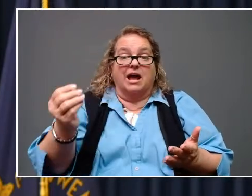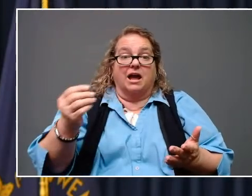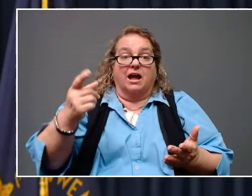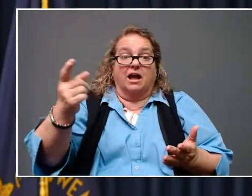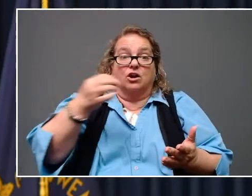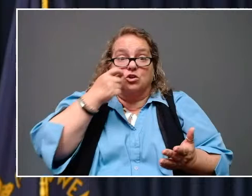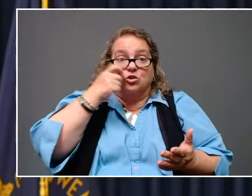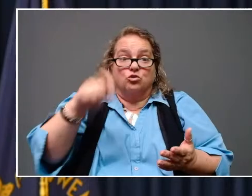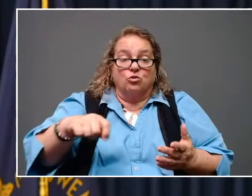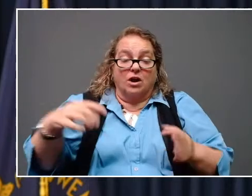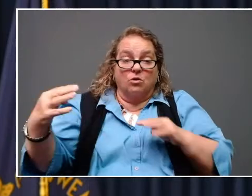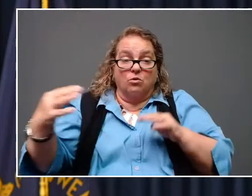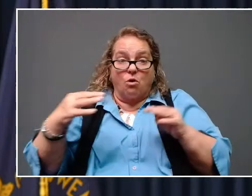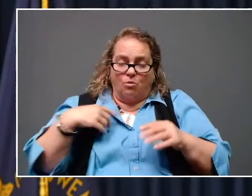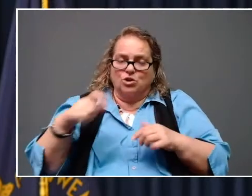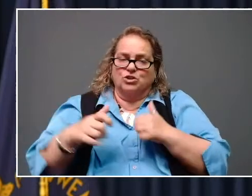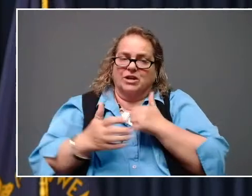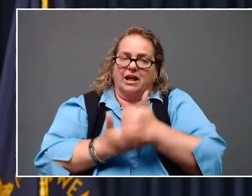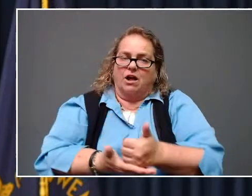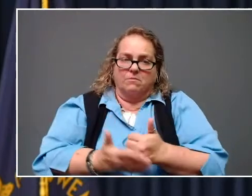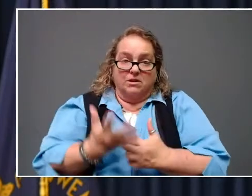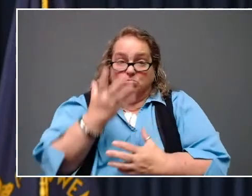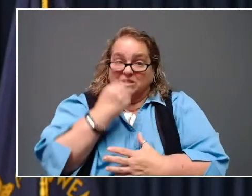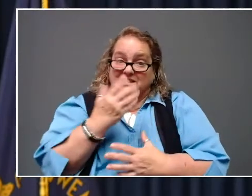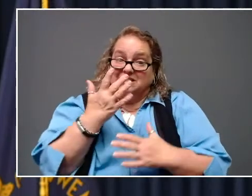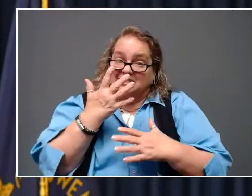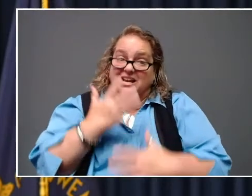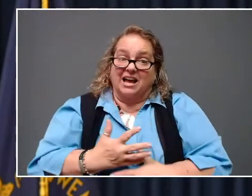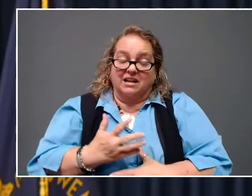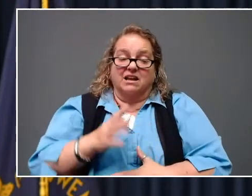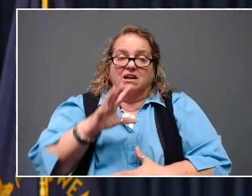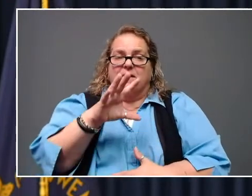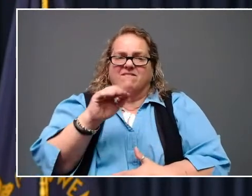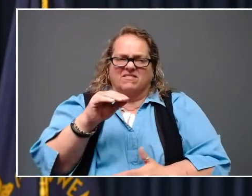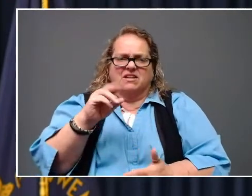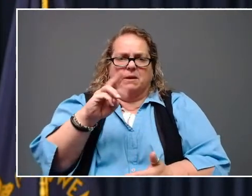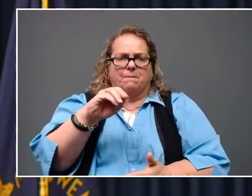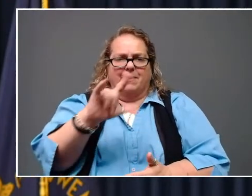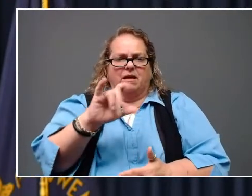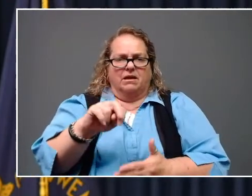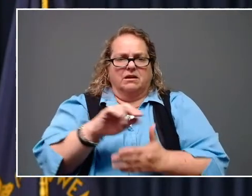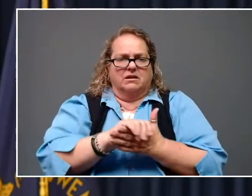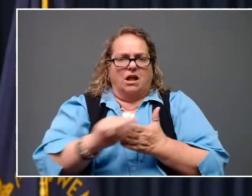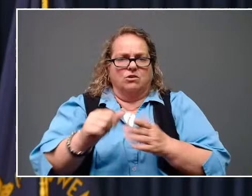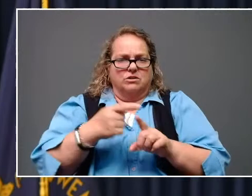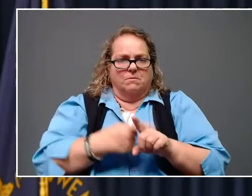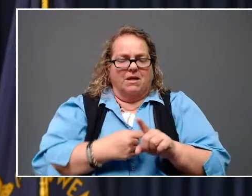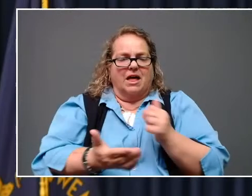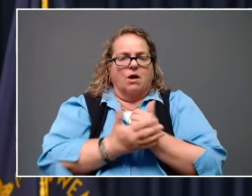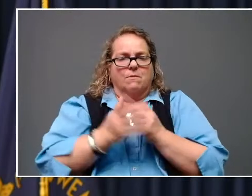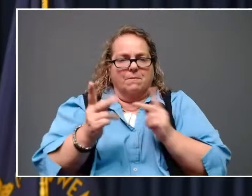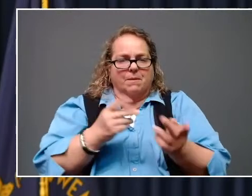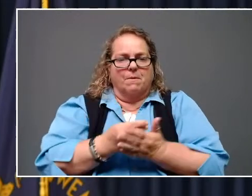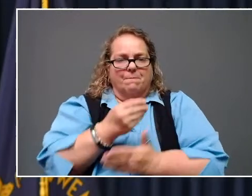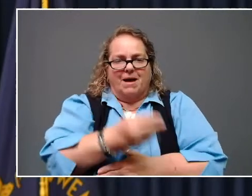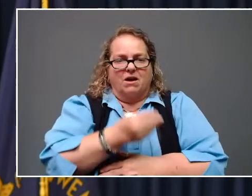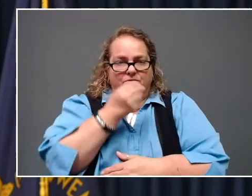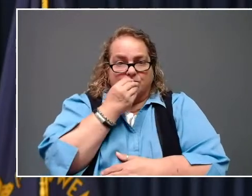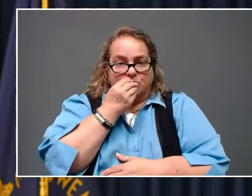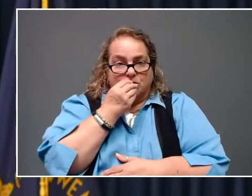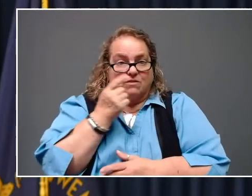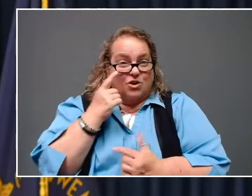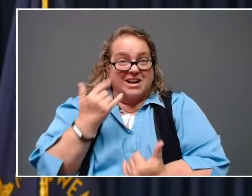of that, I think it was about $50 million a month that was going to help people buy food for now multiple